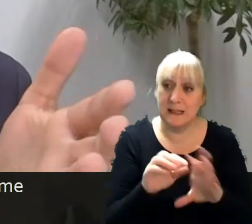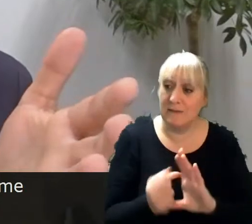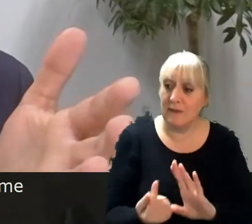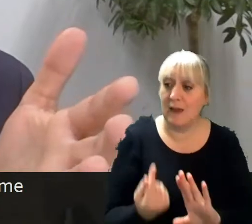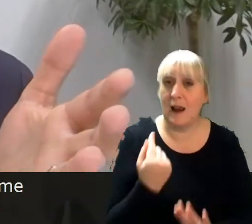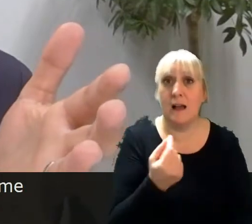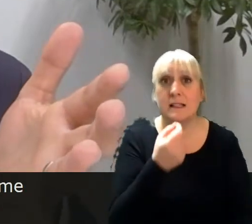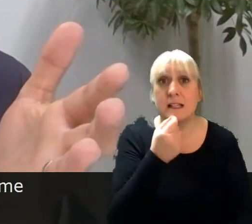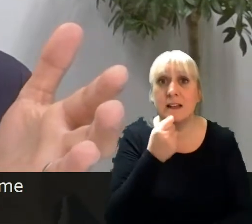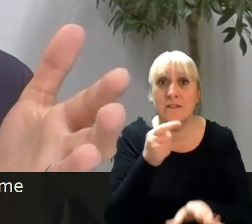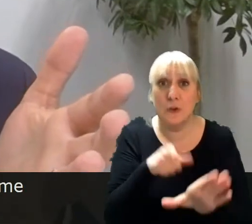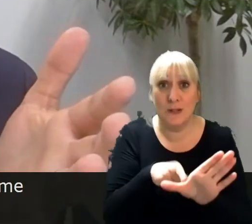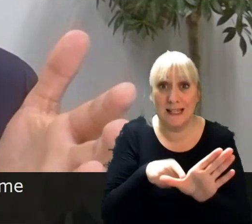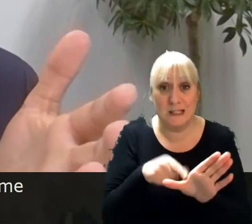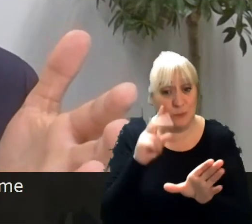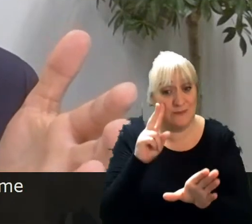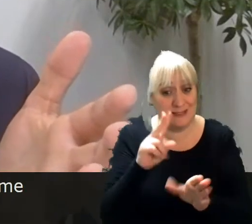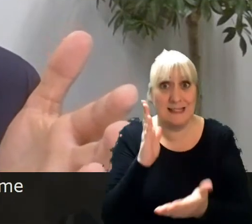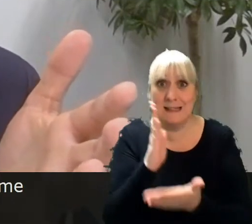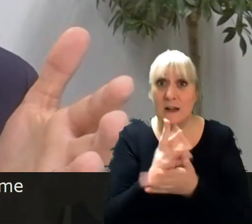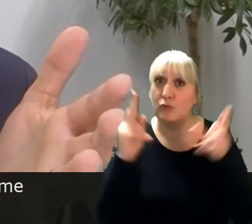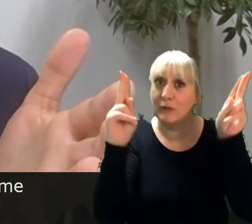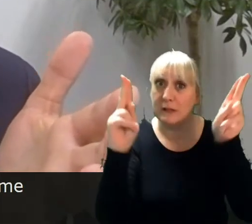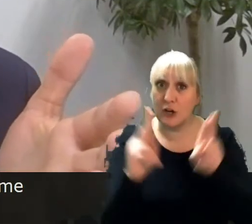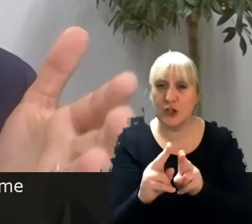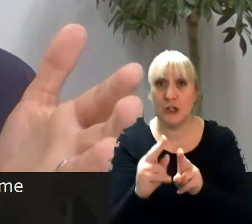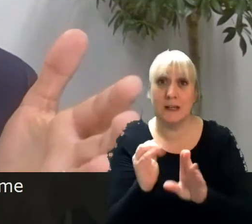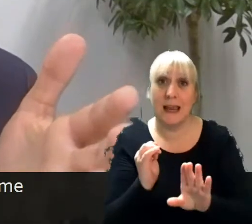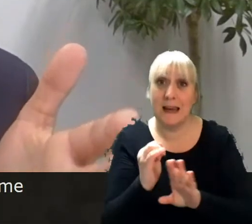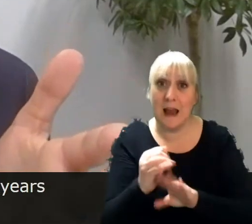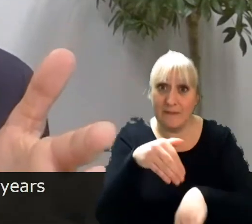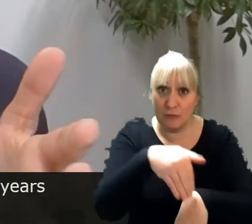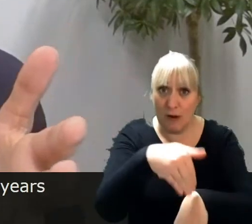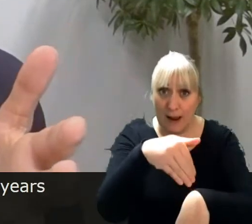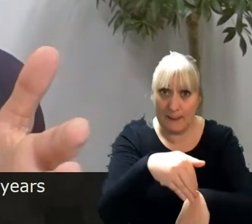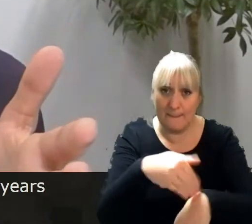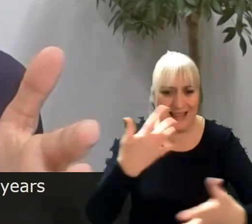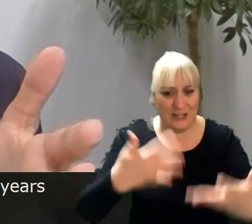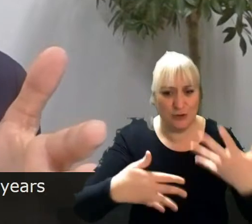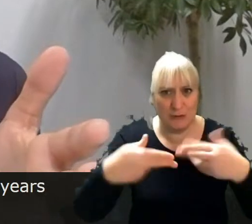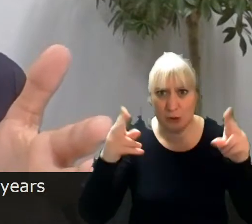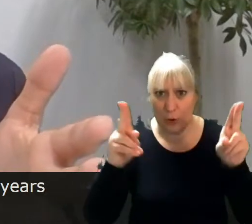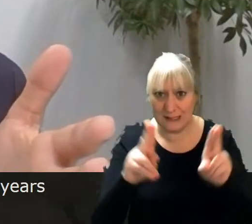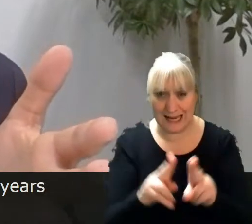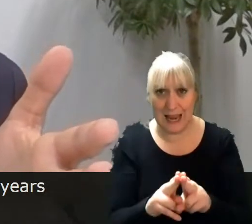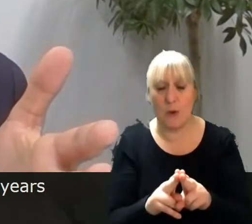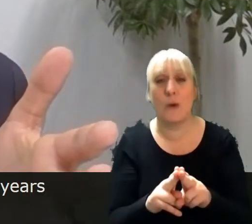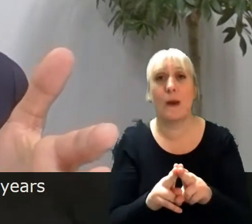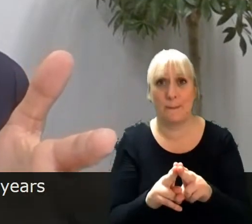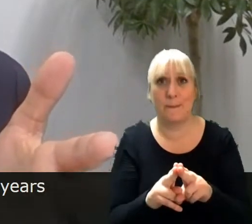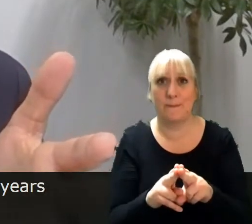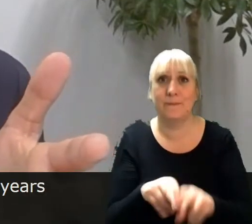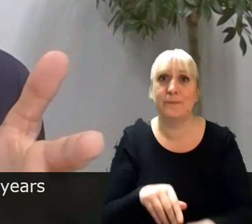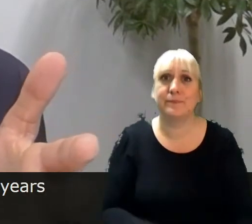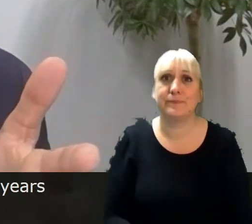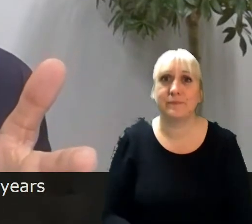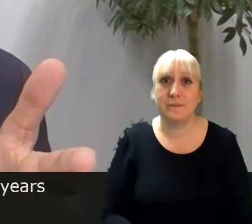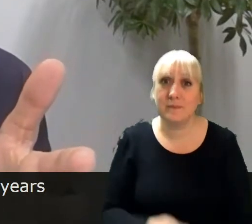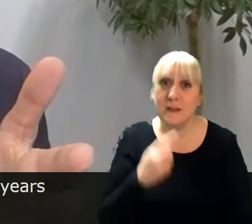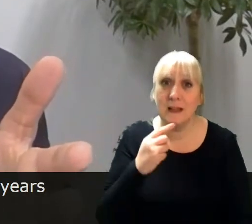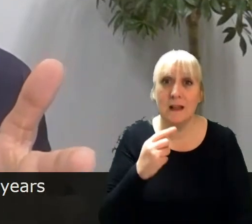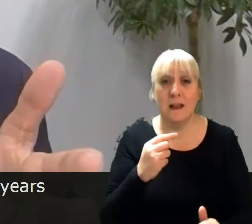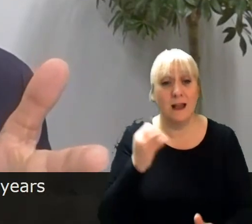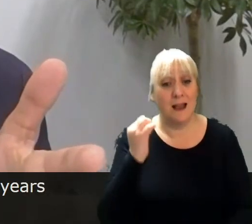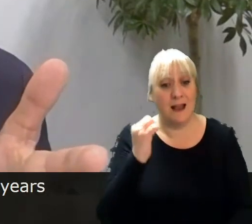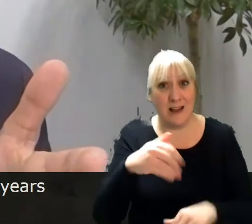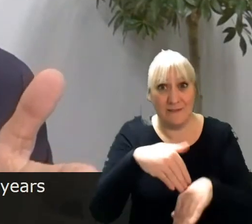seen a reduction in knife crime with injury. It's going down. We should welcome that. No complacency. Knife crime of those below the age of 25 is going